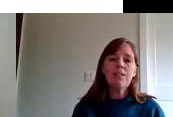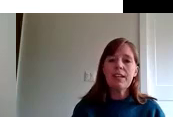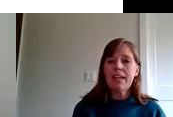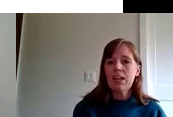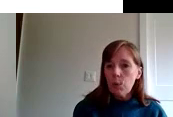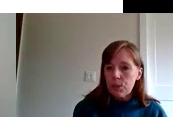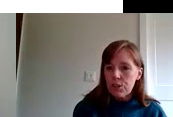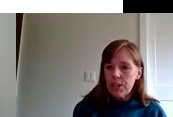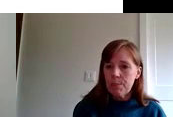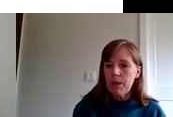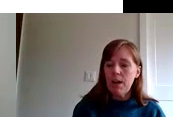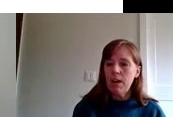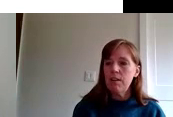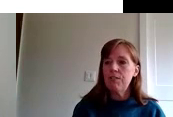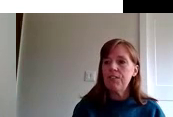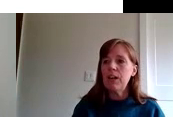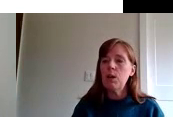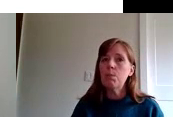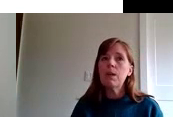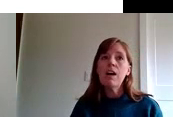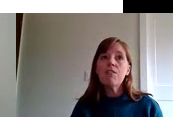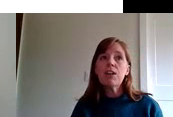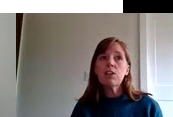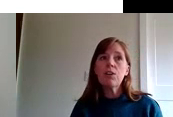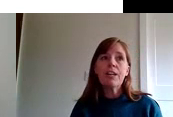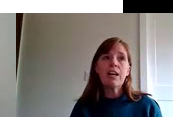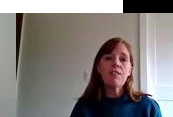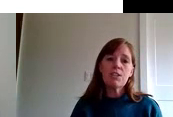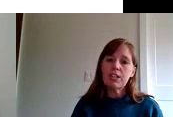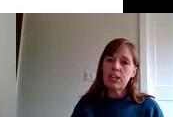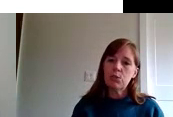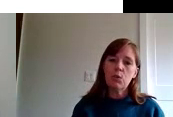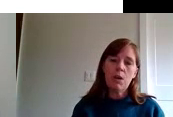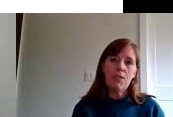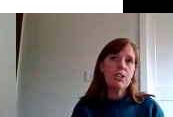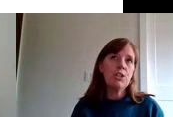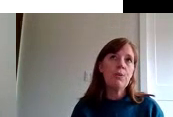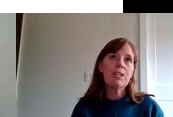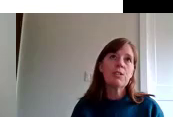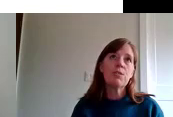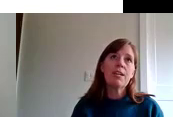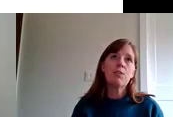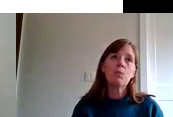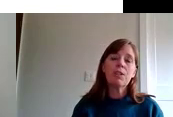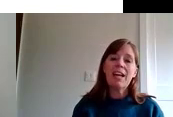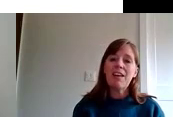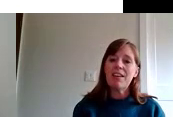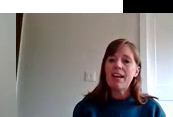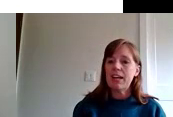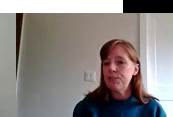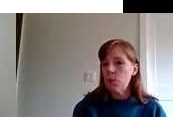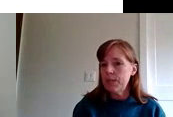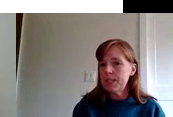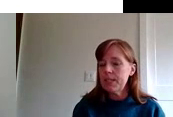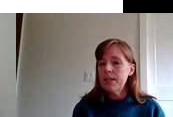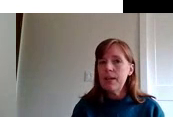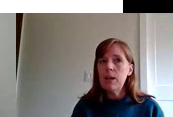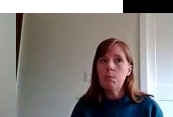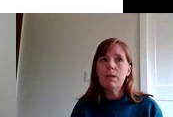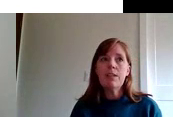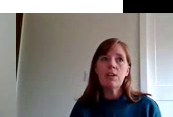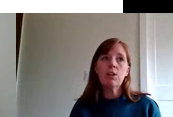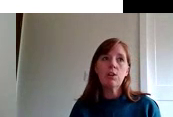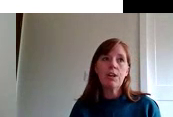they're included and they take ownership of their learning, of their schedule and what they're doing, so they can really have that active